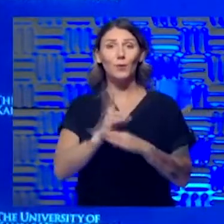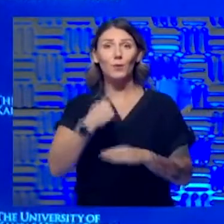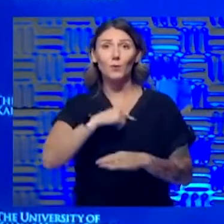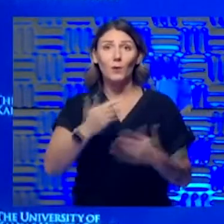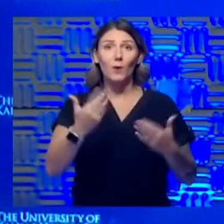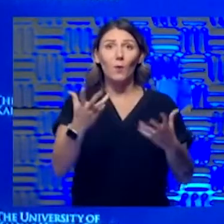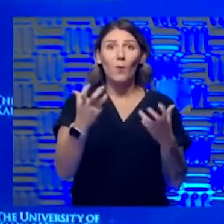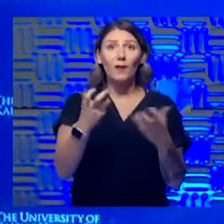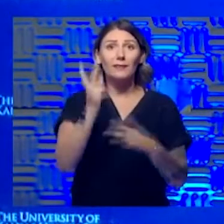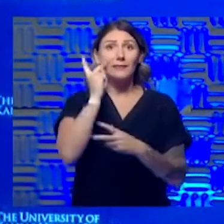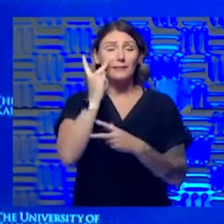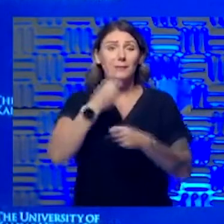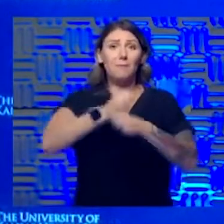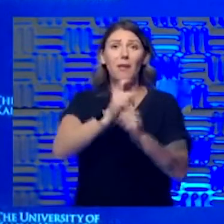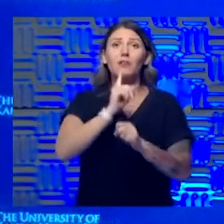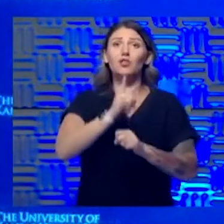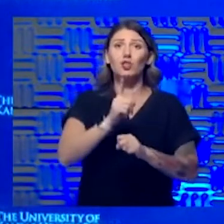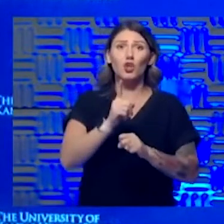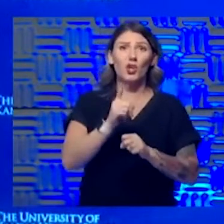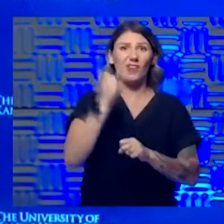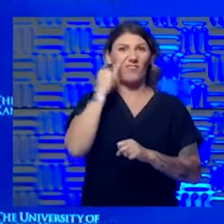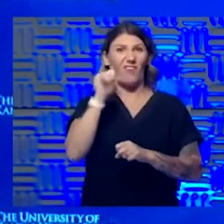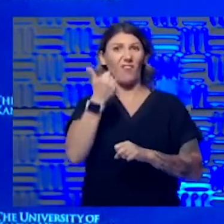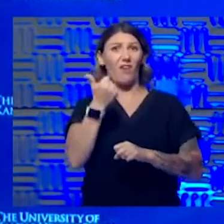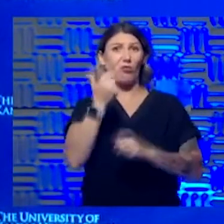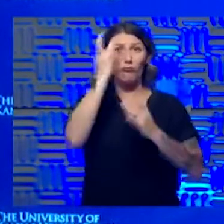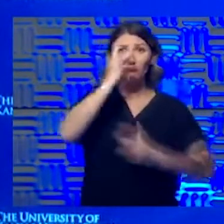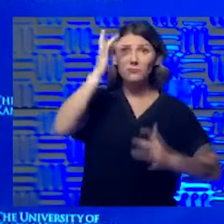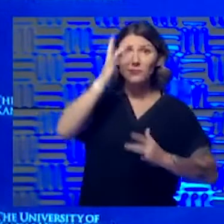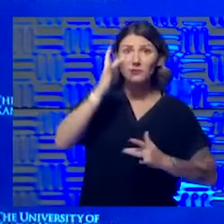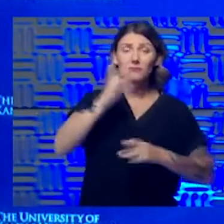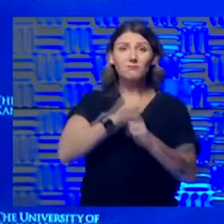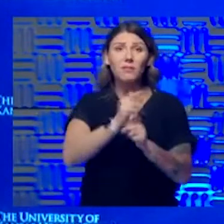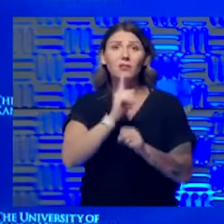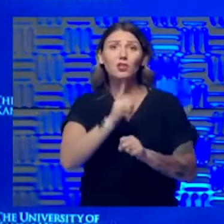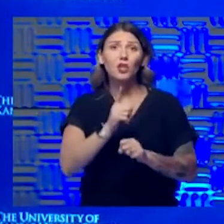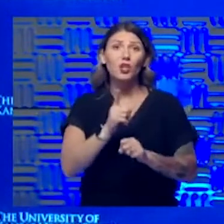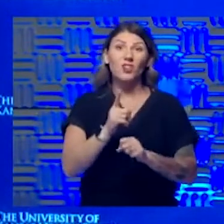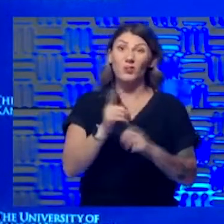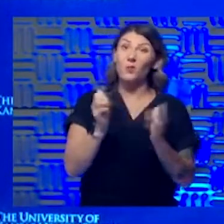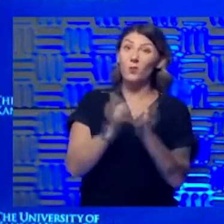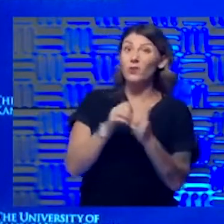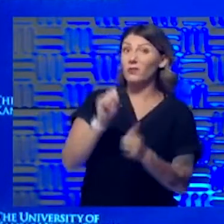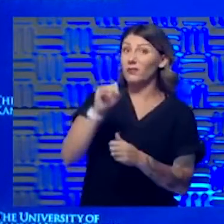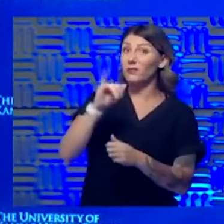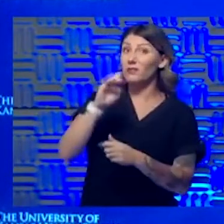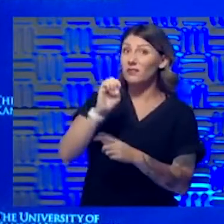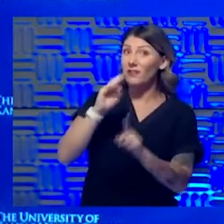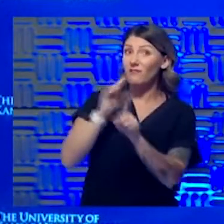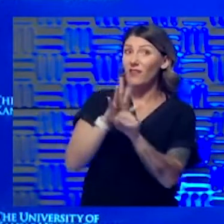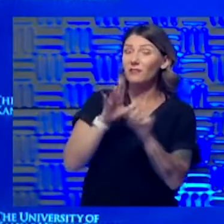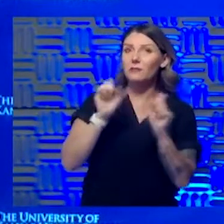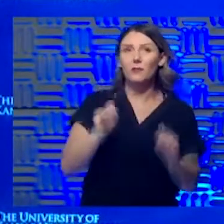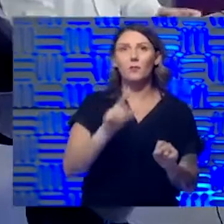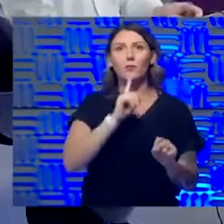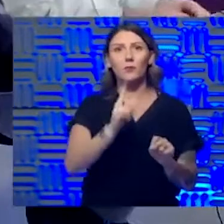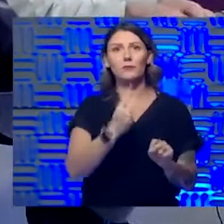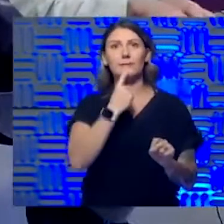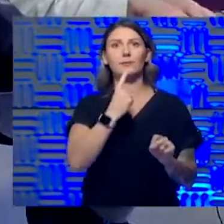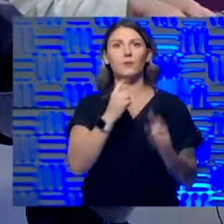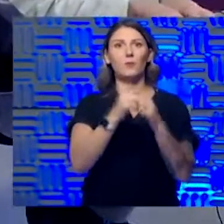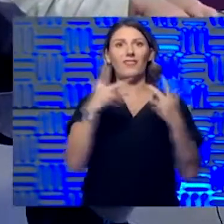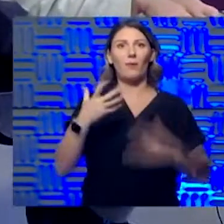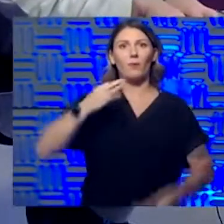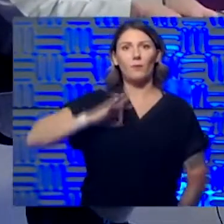other diseases. Yes. And whether or not it's going to work in this one is, you can get the side effects, which can be significant, without the benefit. Yep. So we need to